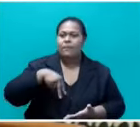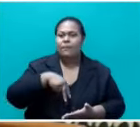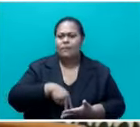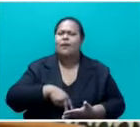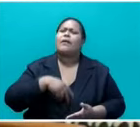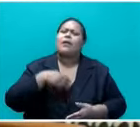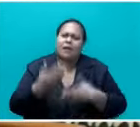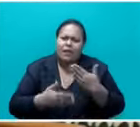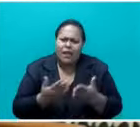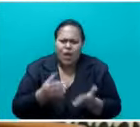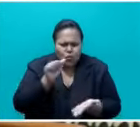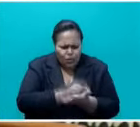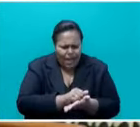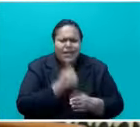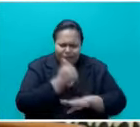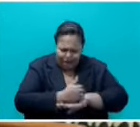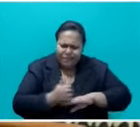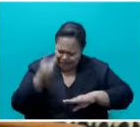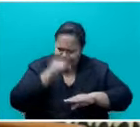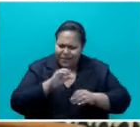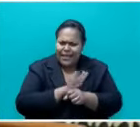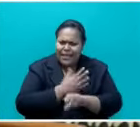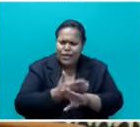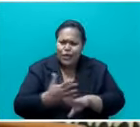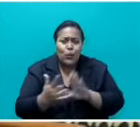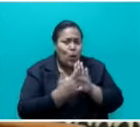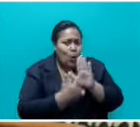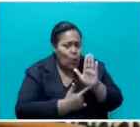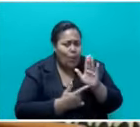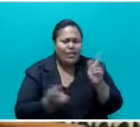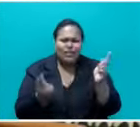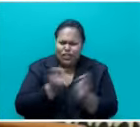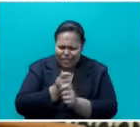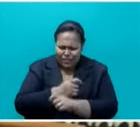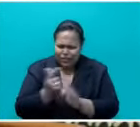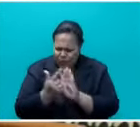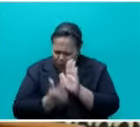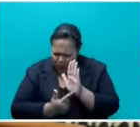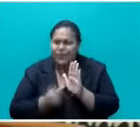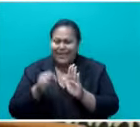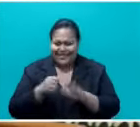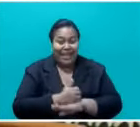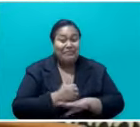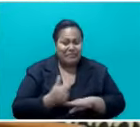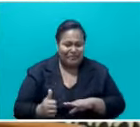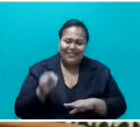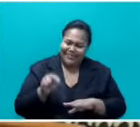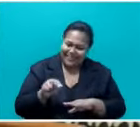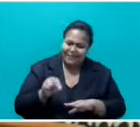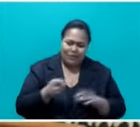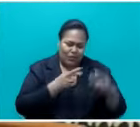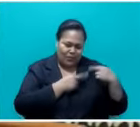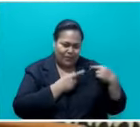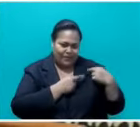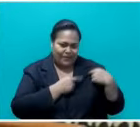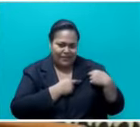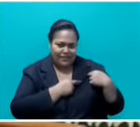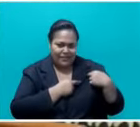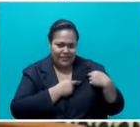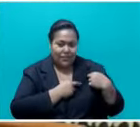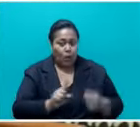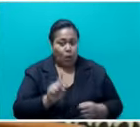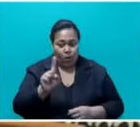laws. Governments, Mr. Speaker, normally do this to ensure conformity of the laws to one, court